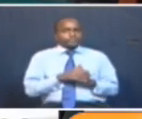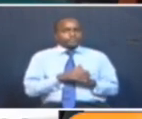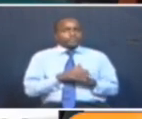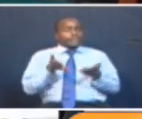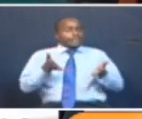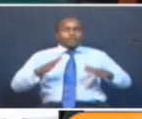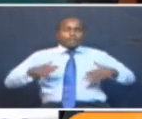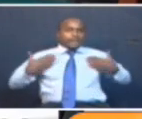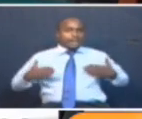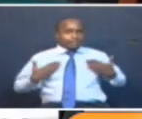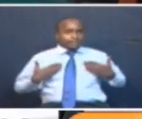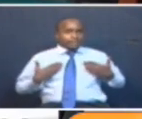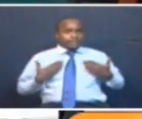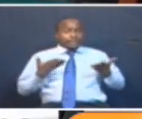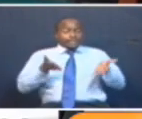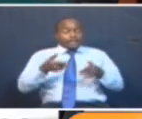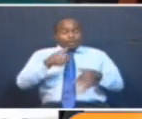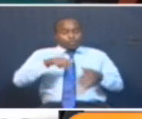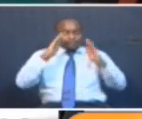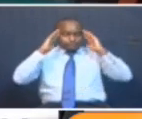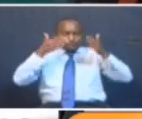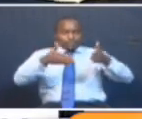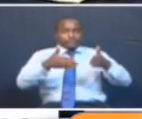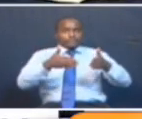now that at least we are now focused.